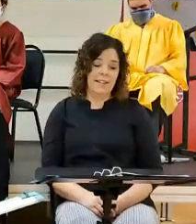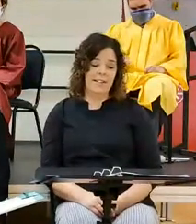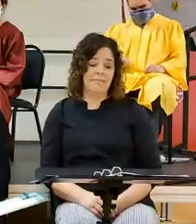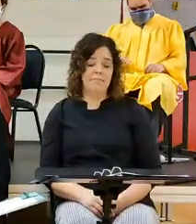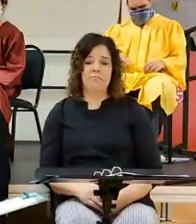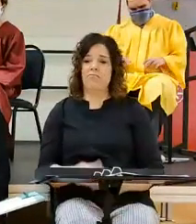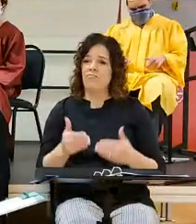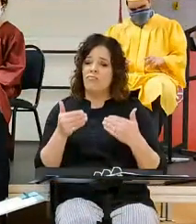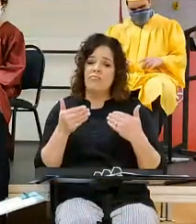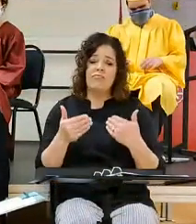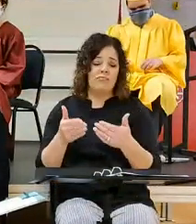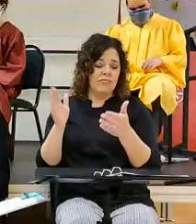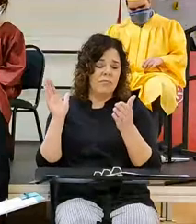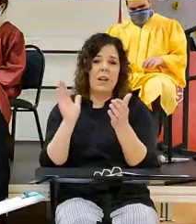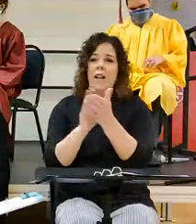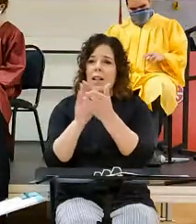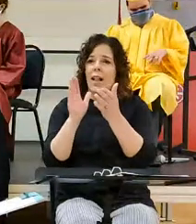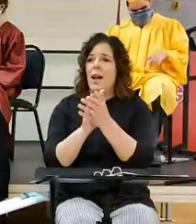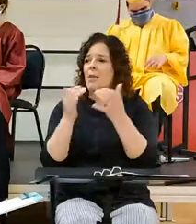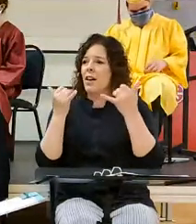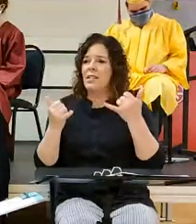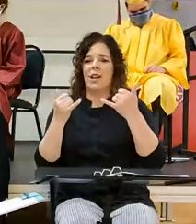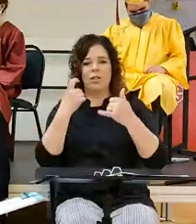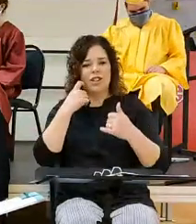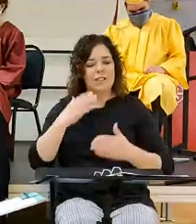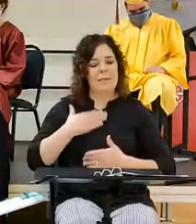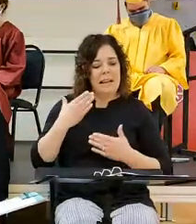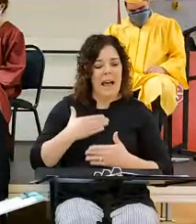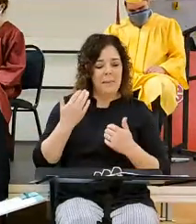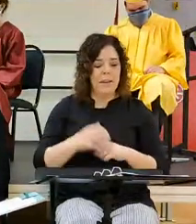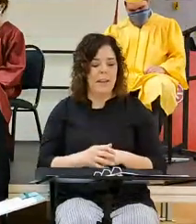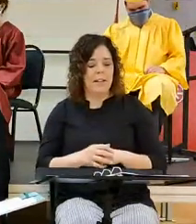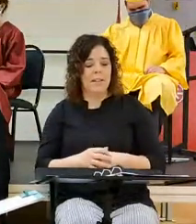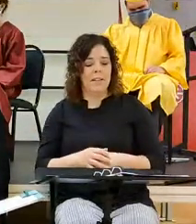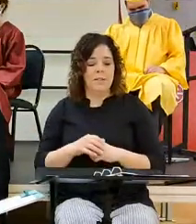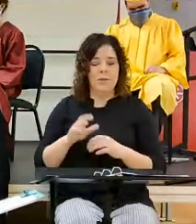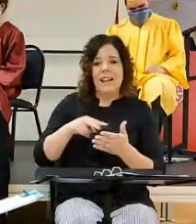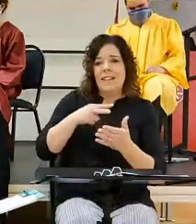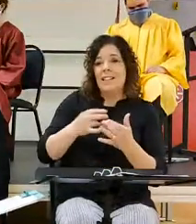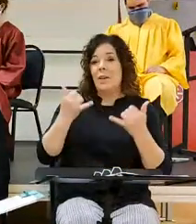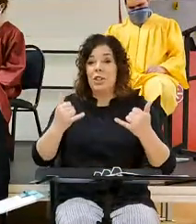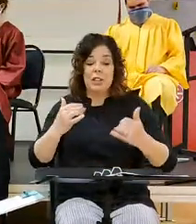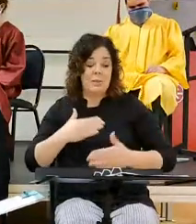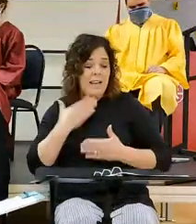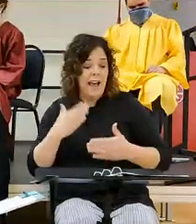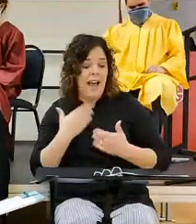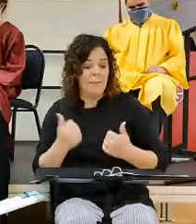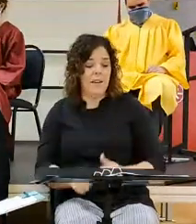Just be happy today.